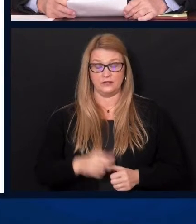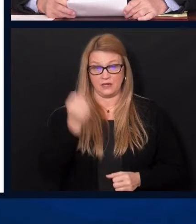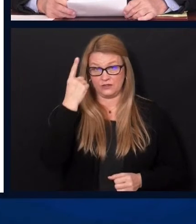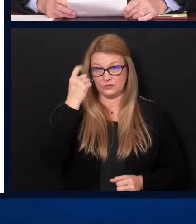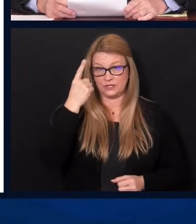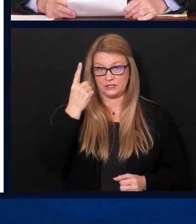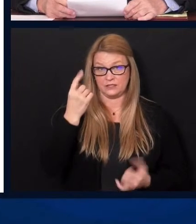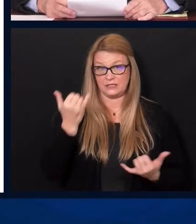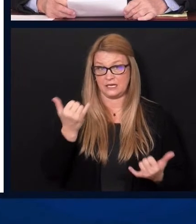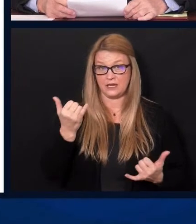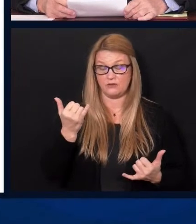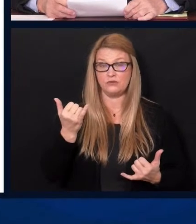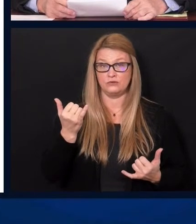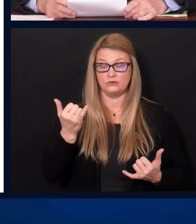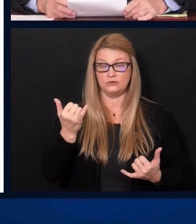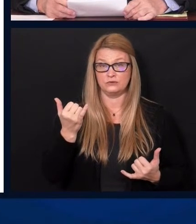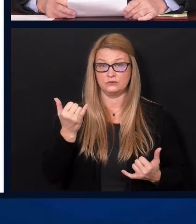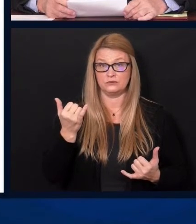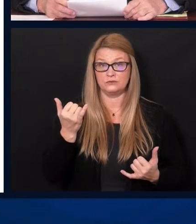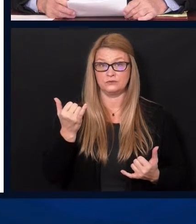this is unbelievable.